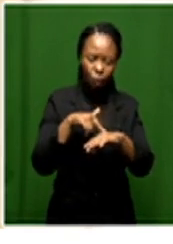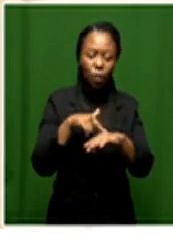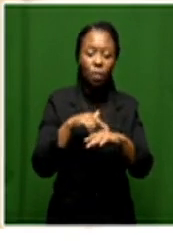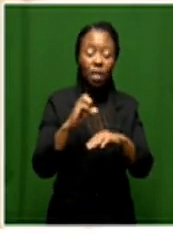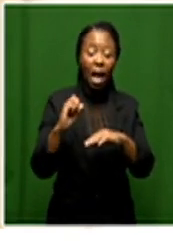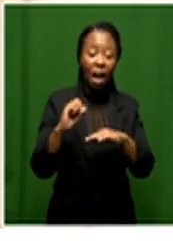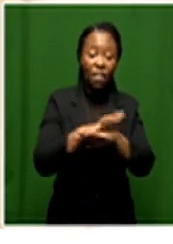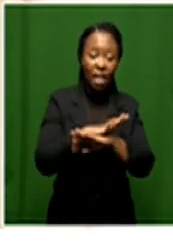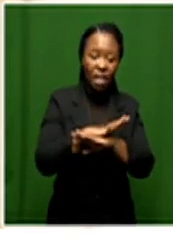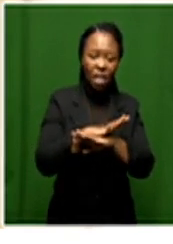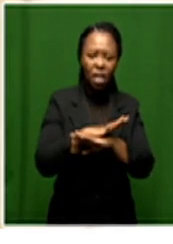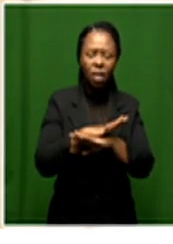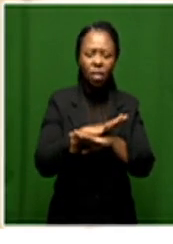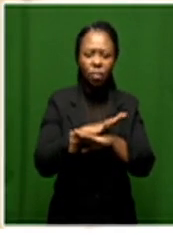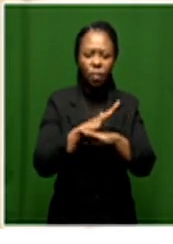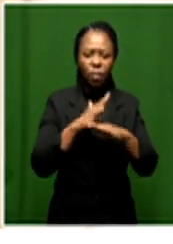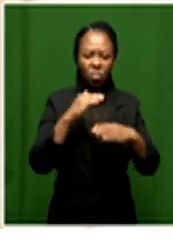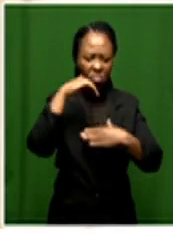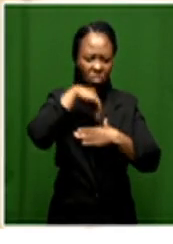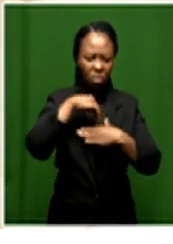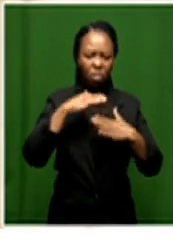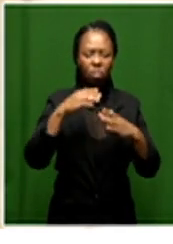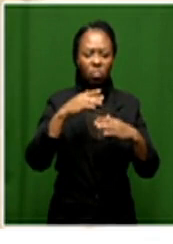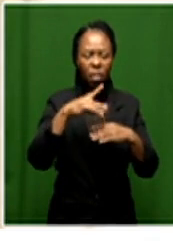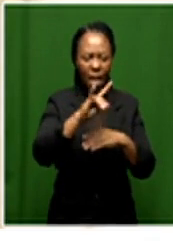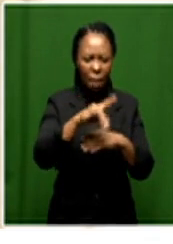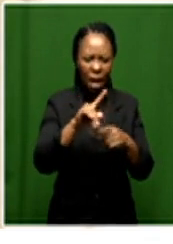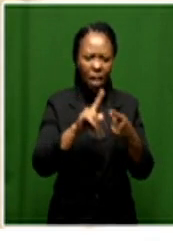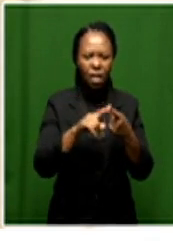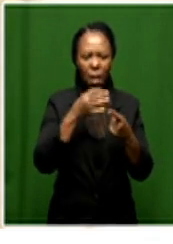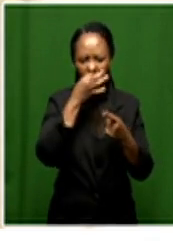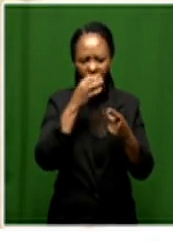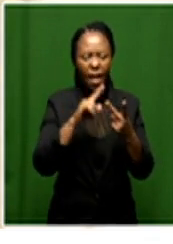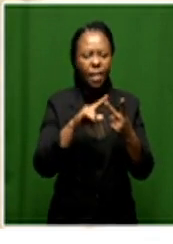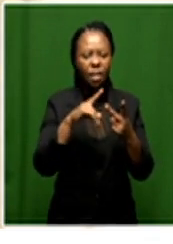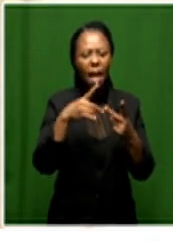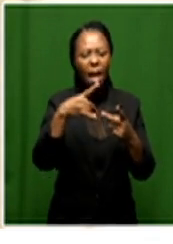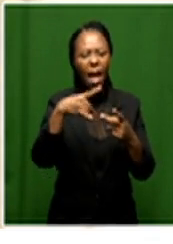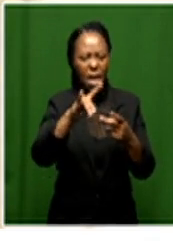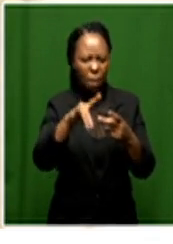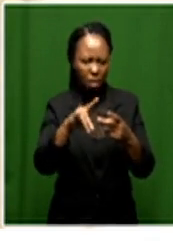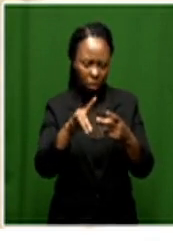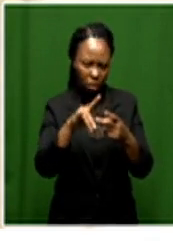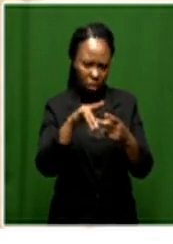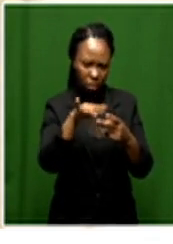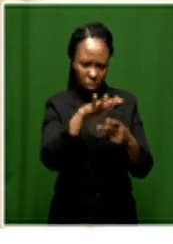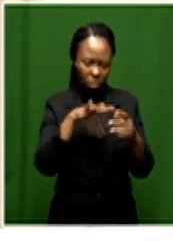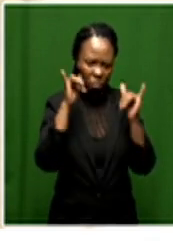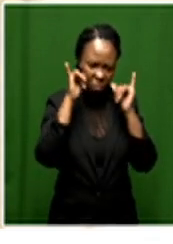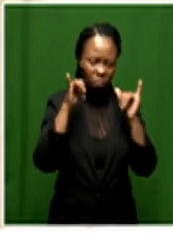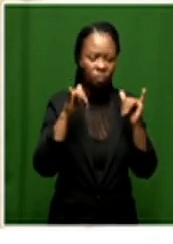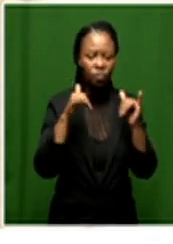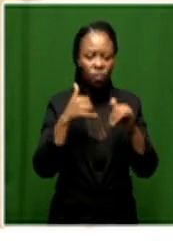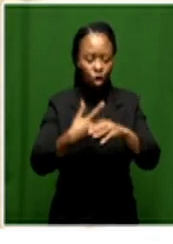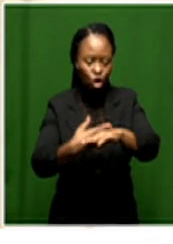both wild ruminants, you mentioned buffalo, as well as livestock. The main concern is with